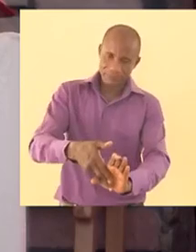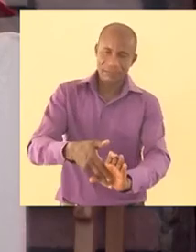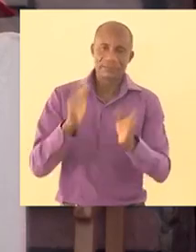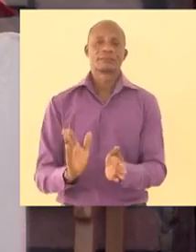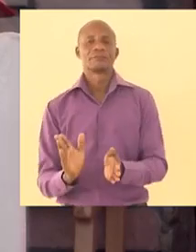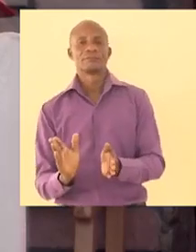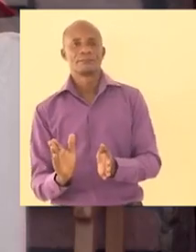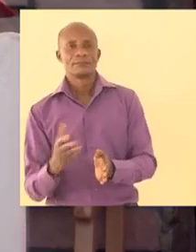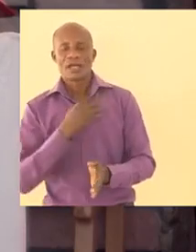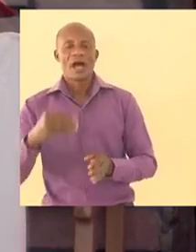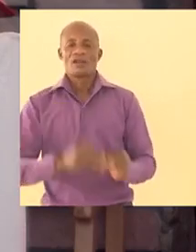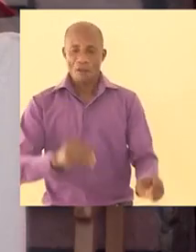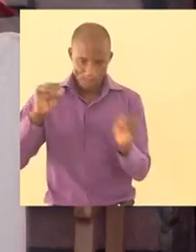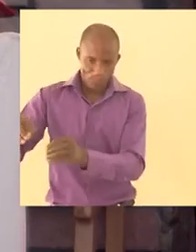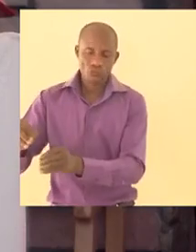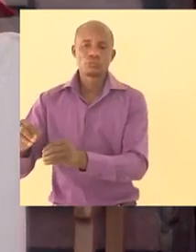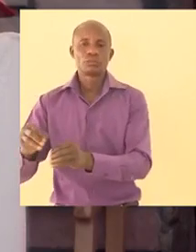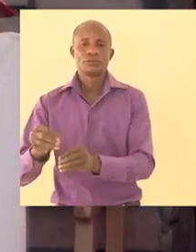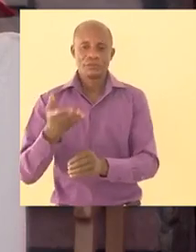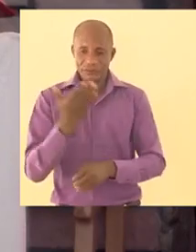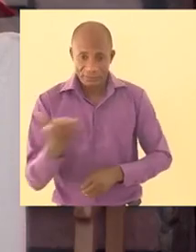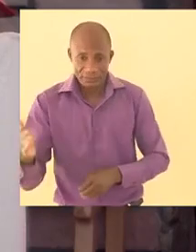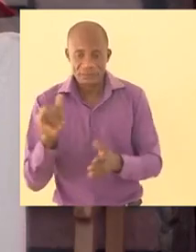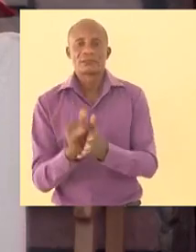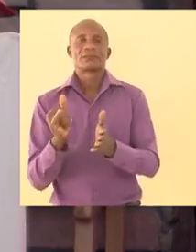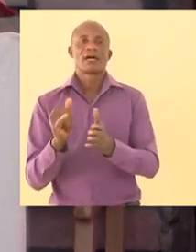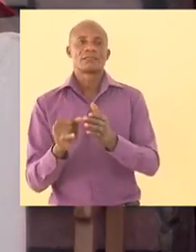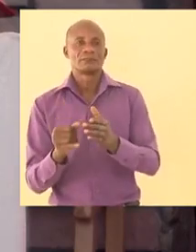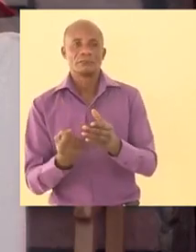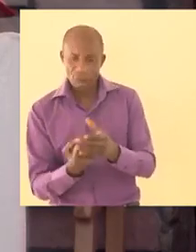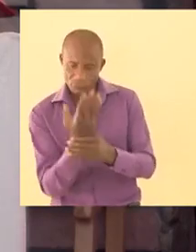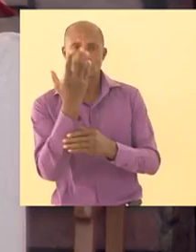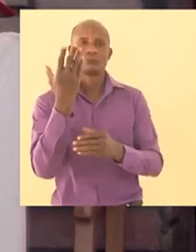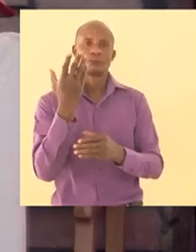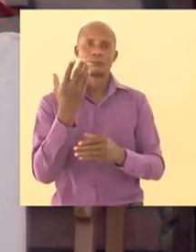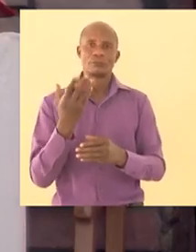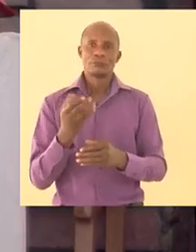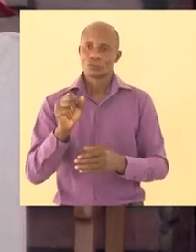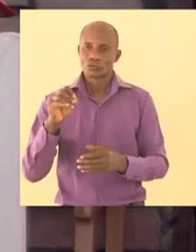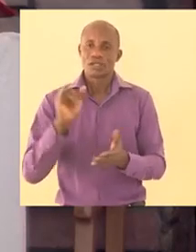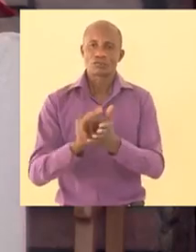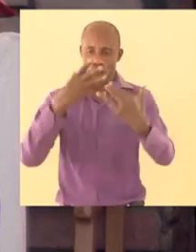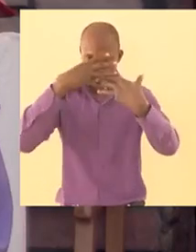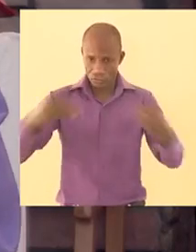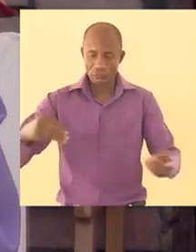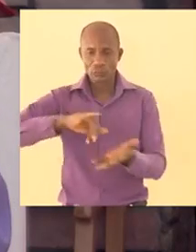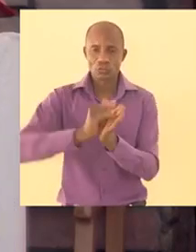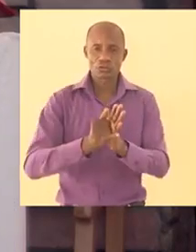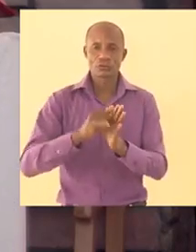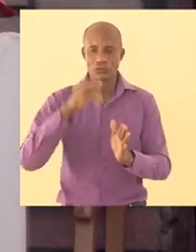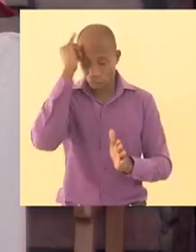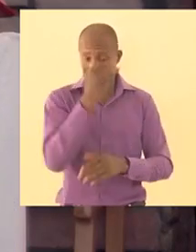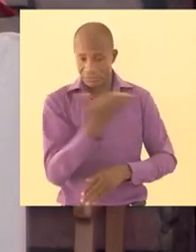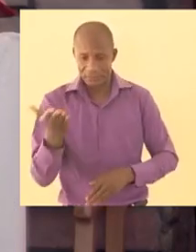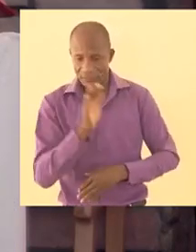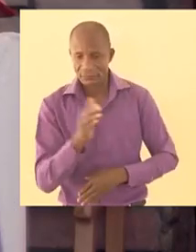good things and post edifying things, at least to dilute all the nonsense that is all over the